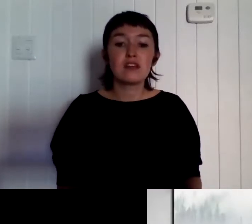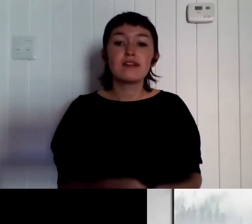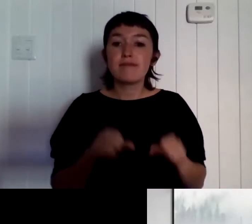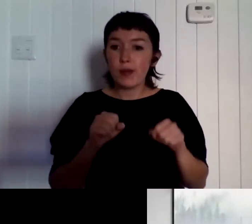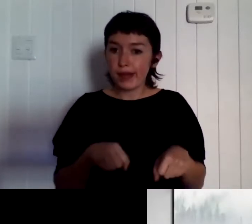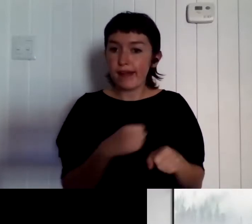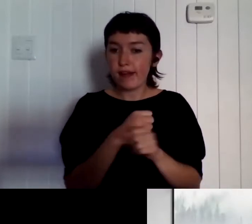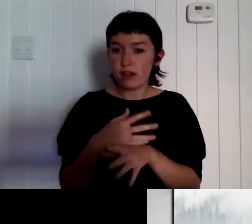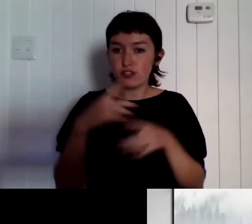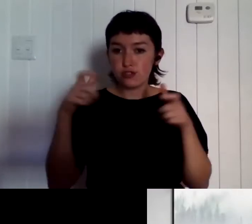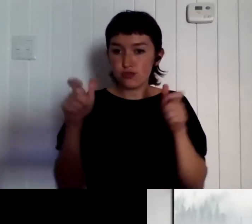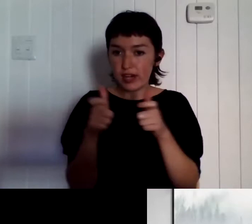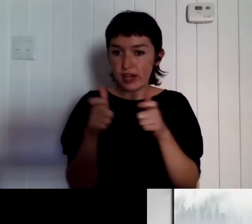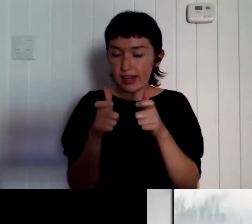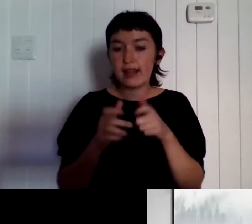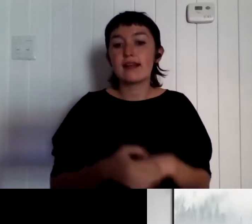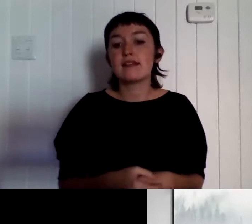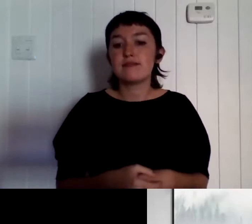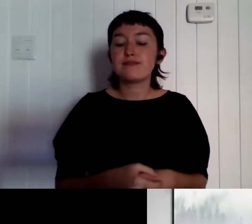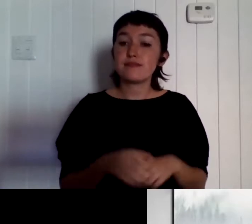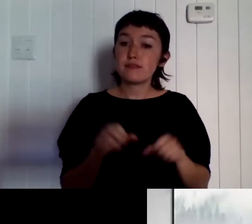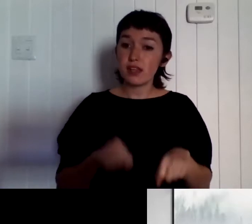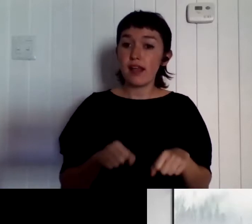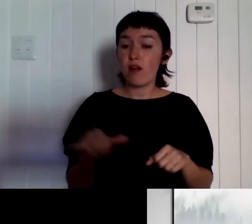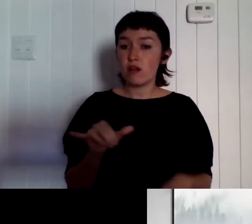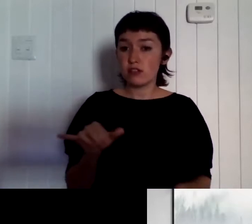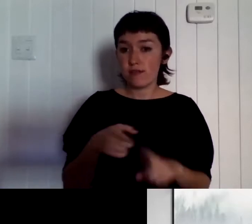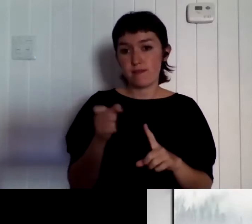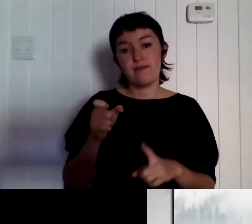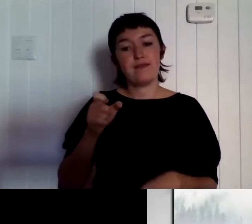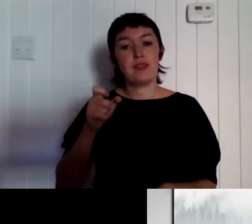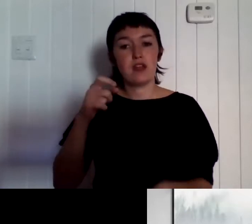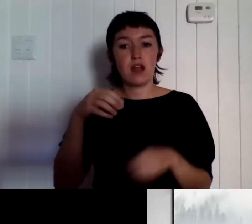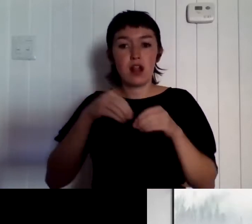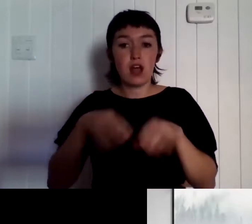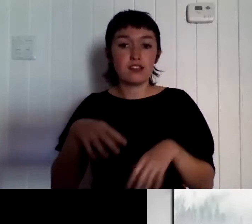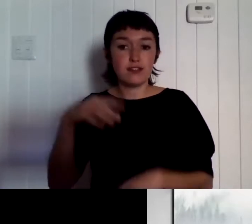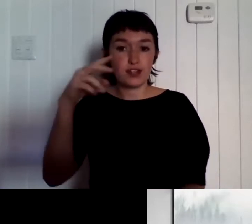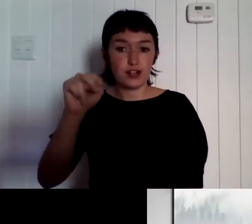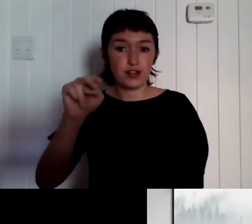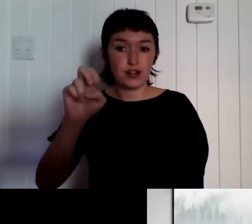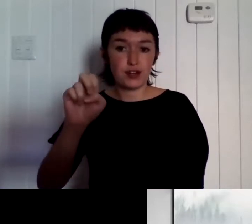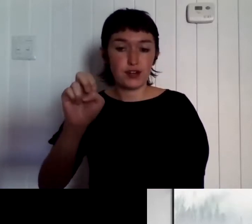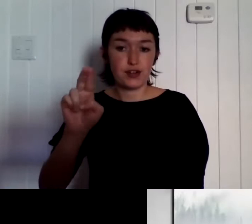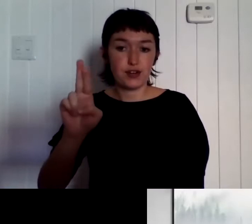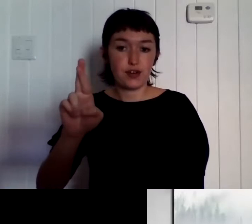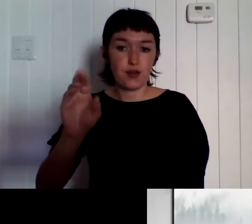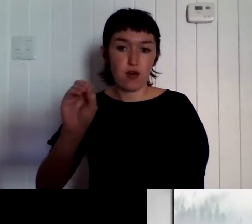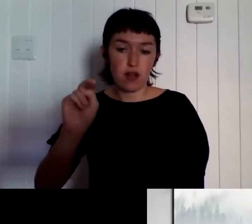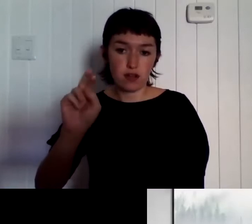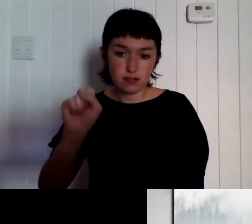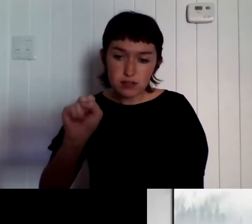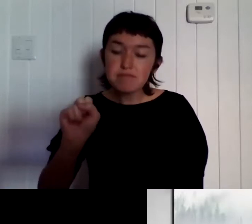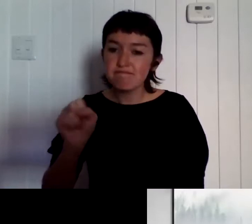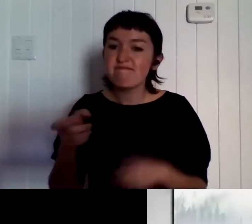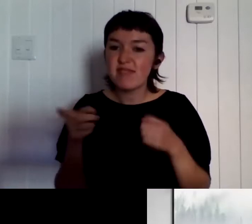But it can also be from actual loss of neurons as time goes on, because there is a little bit of that happens